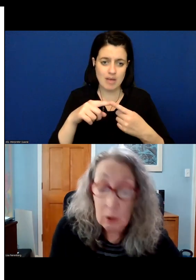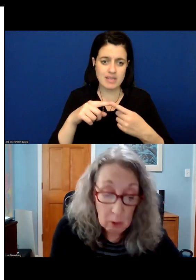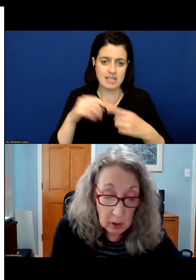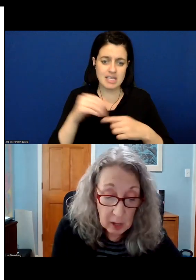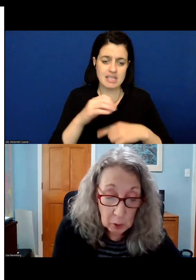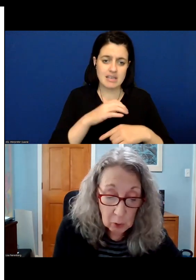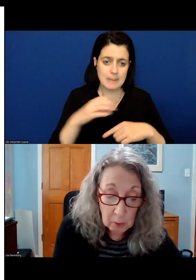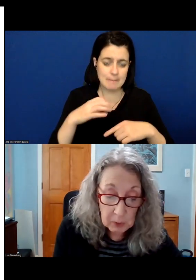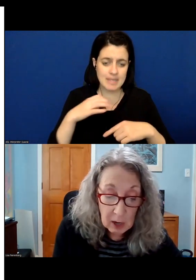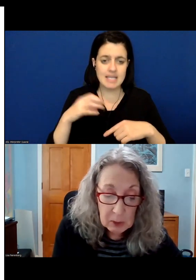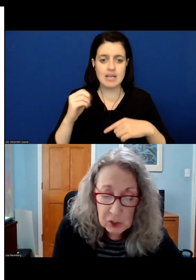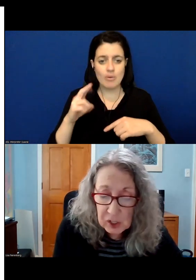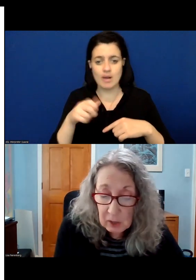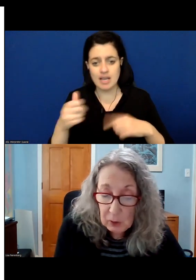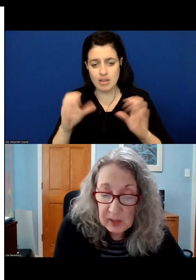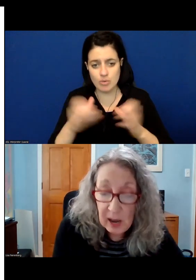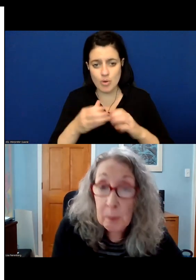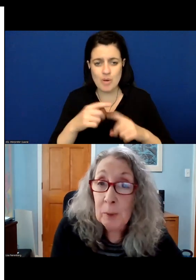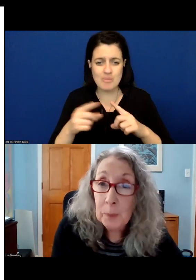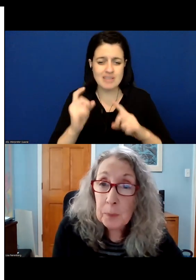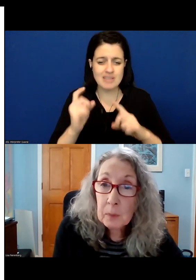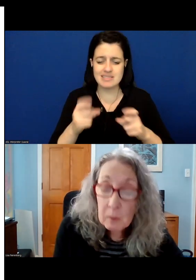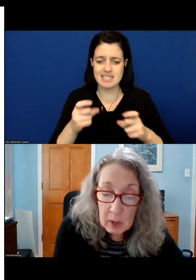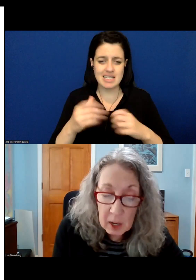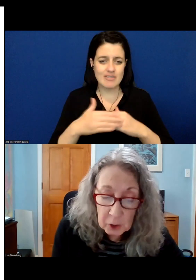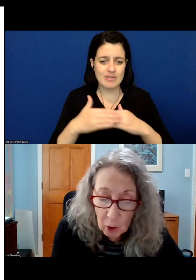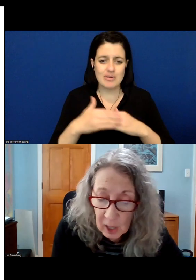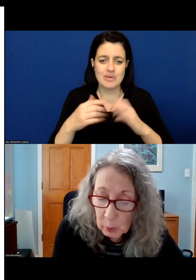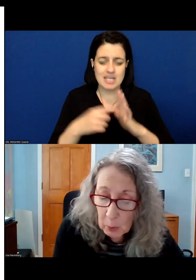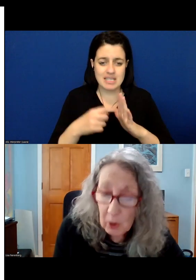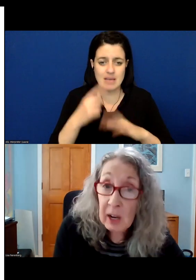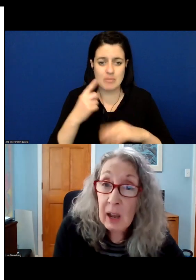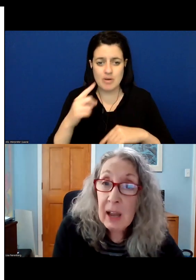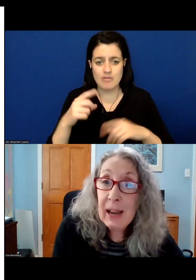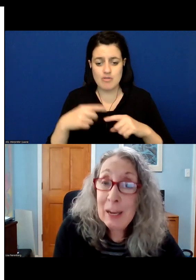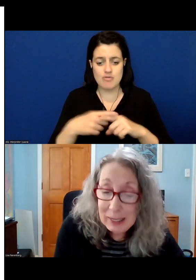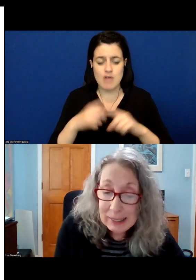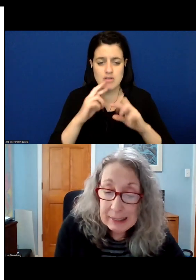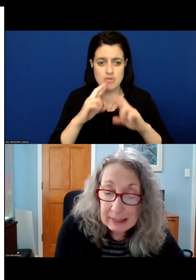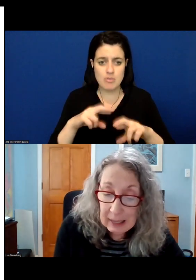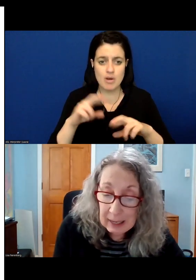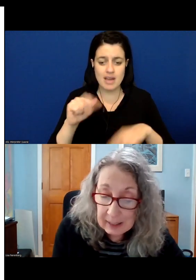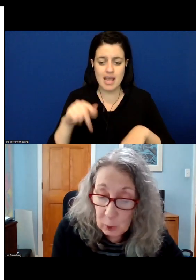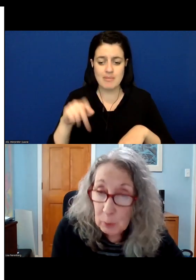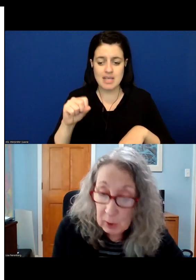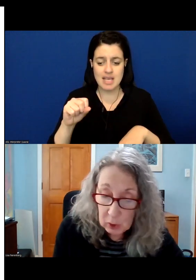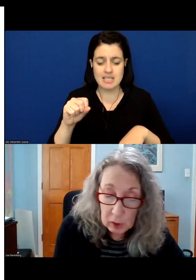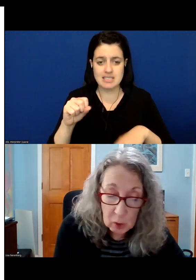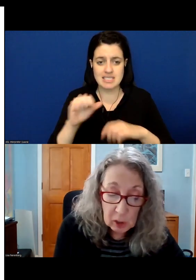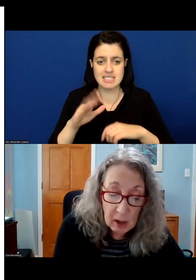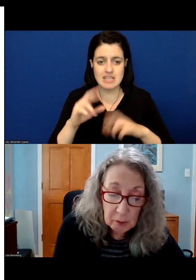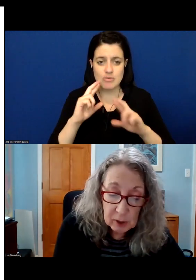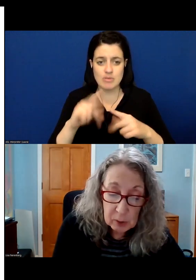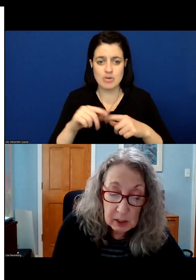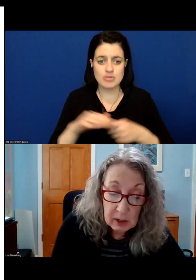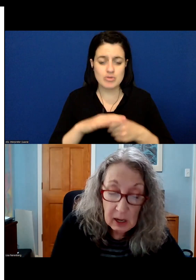committee or another group. But just to give you an example, under cross-reporting, APS sends reports to